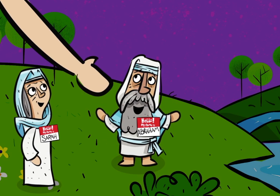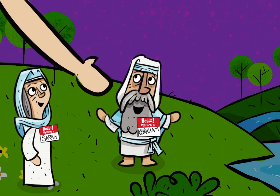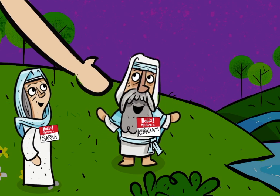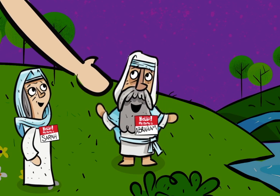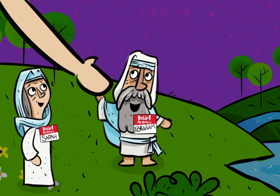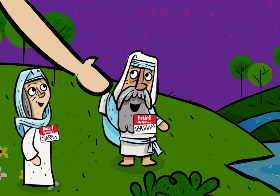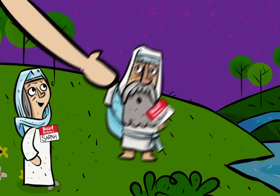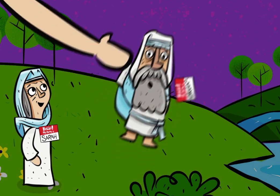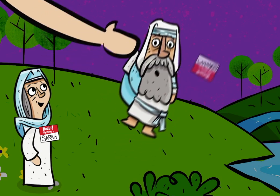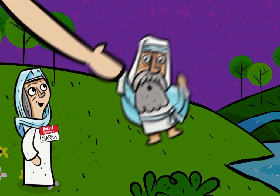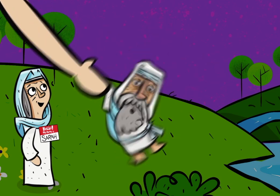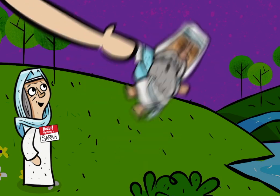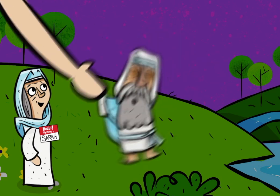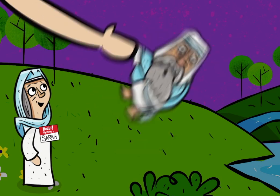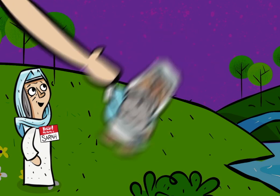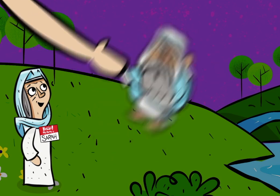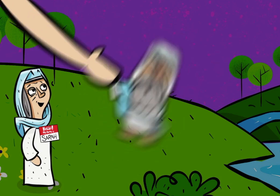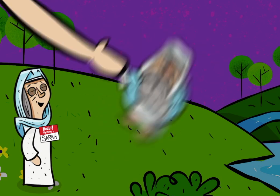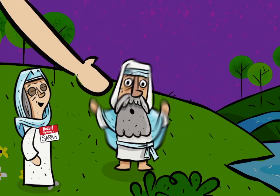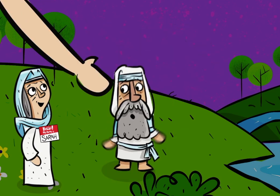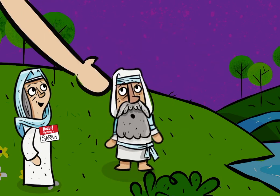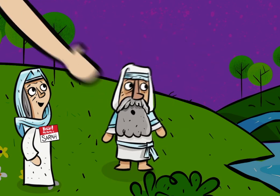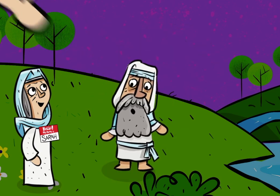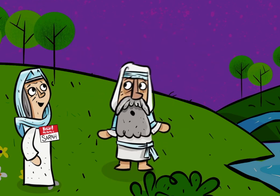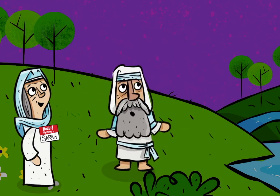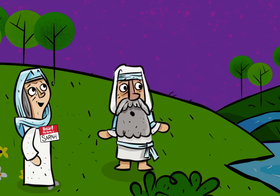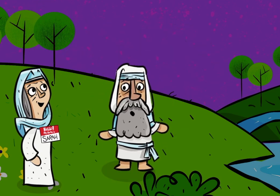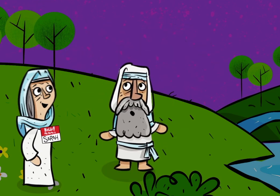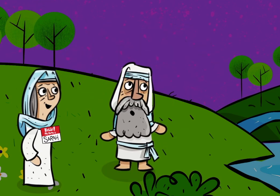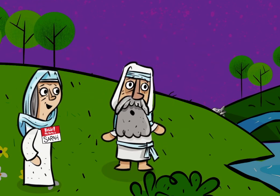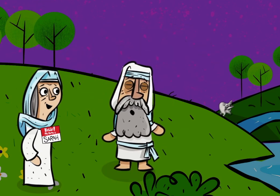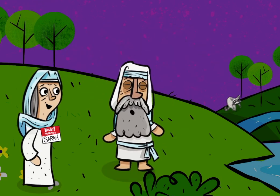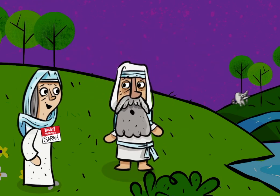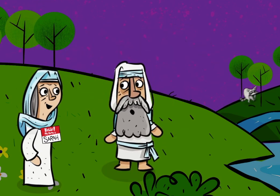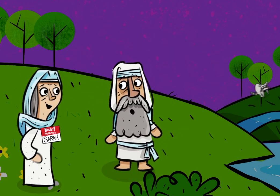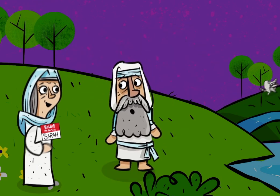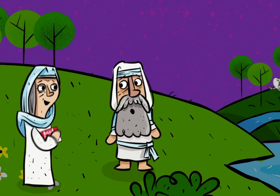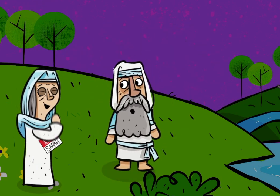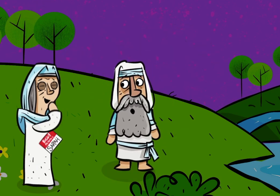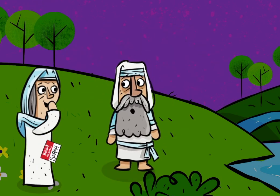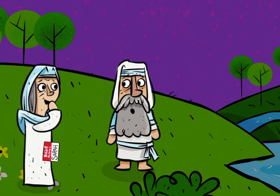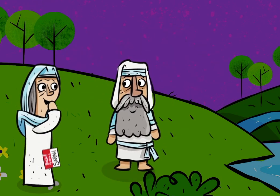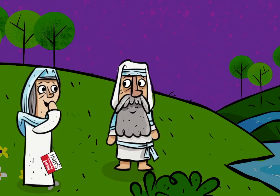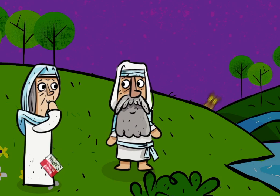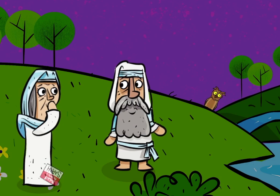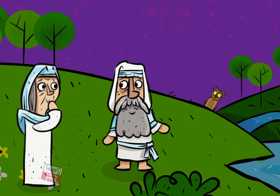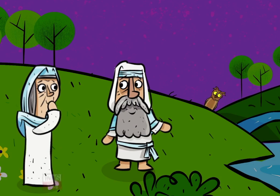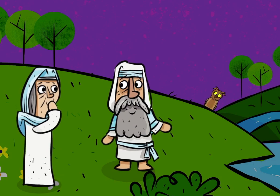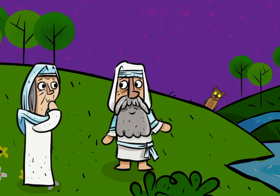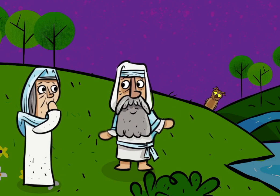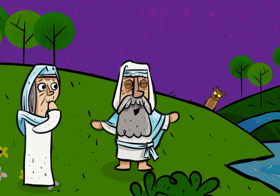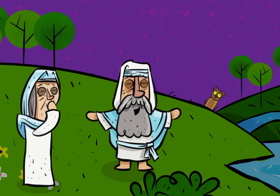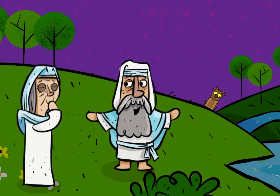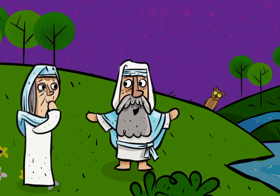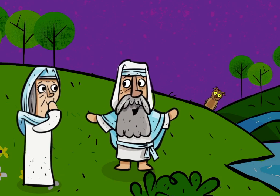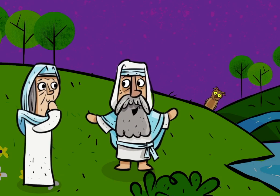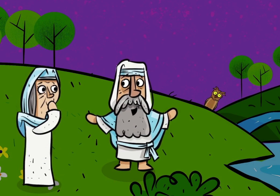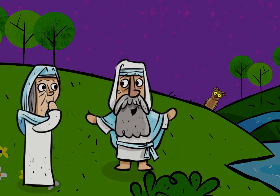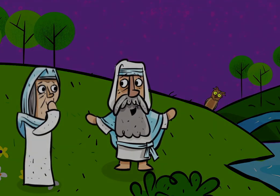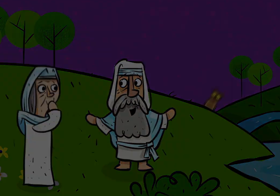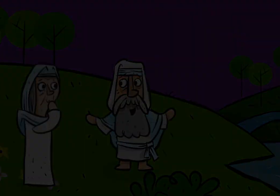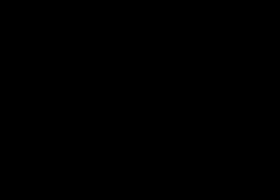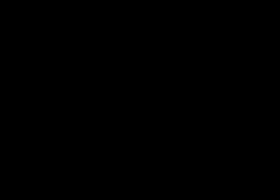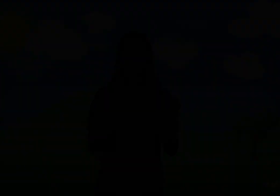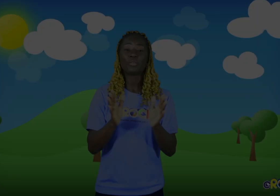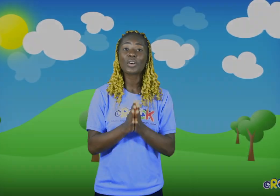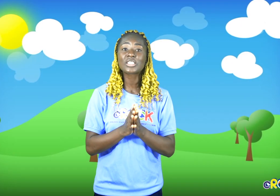God made a covenant with Abraham that day. His covenant was a promise that Abraham would have many sons and they would